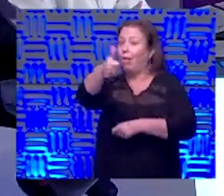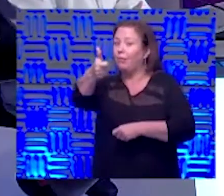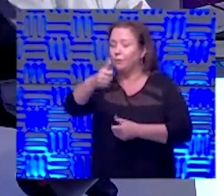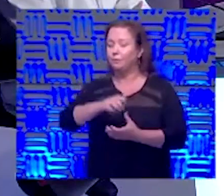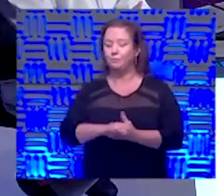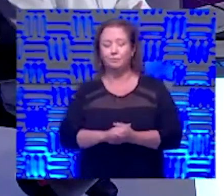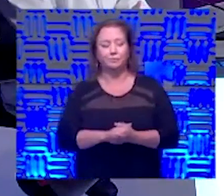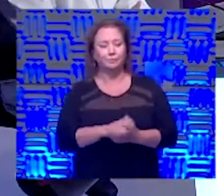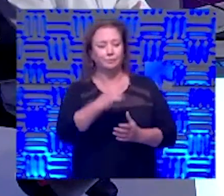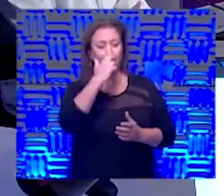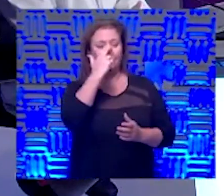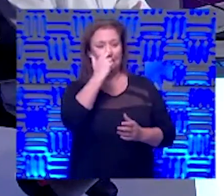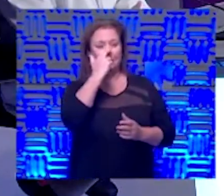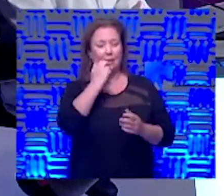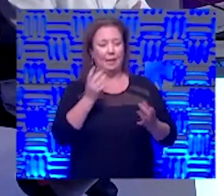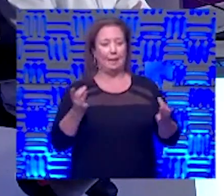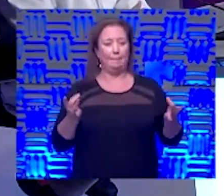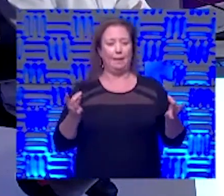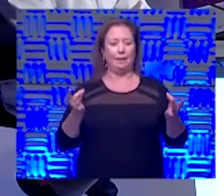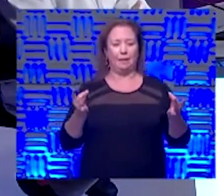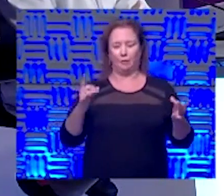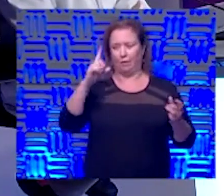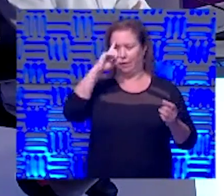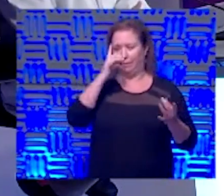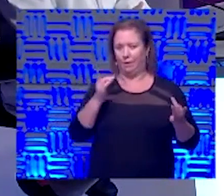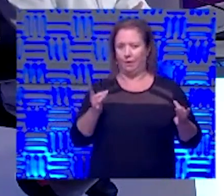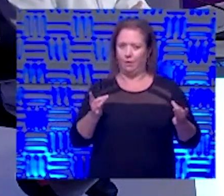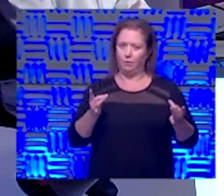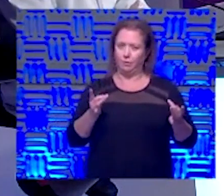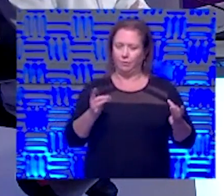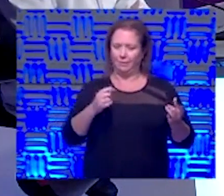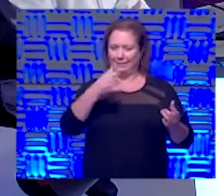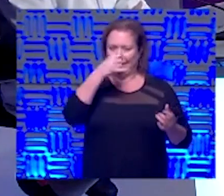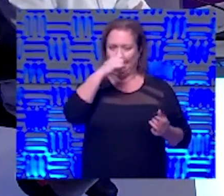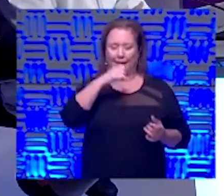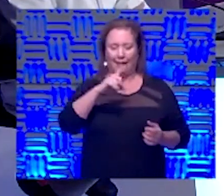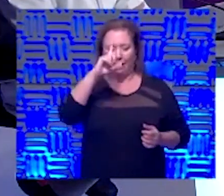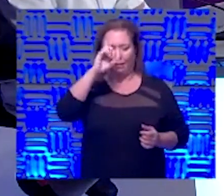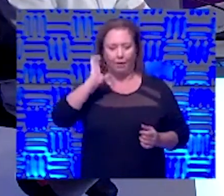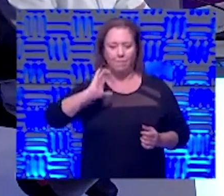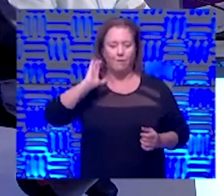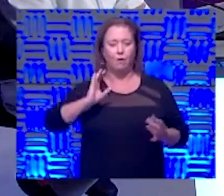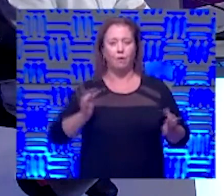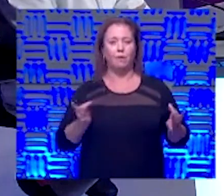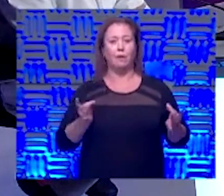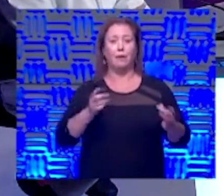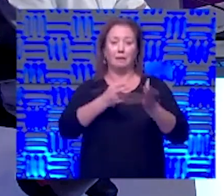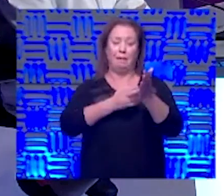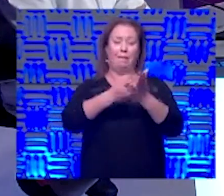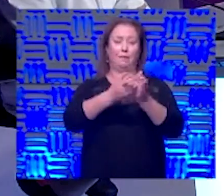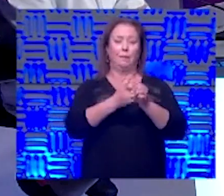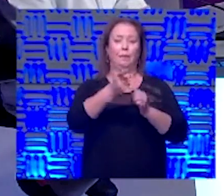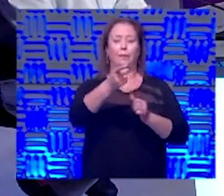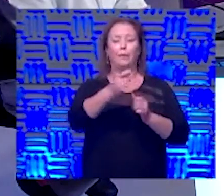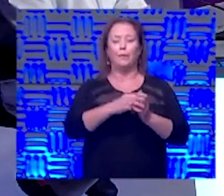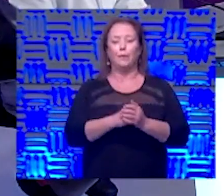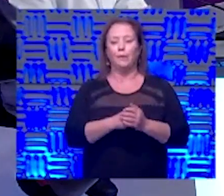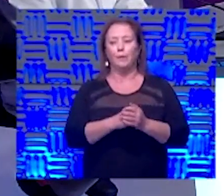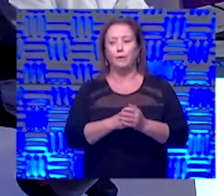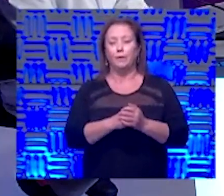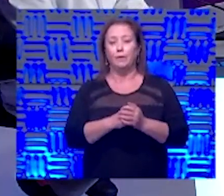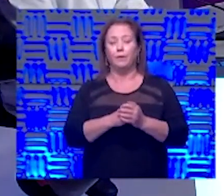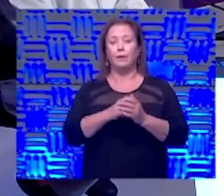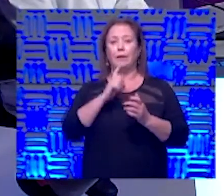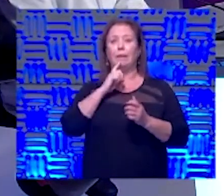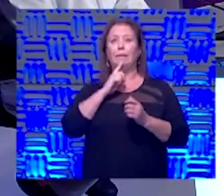I always thought that meditation was kind of, I poop on meditation, and I'll be honest. And so then we're in the